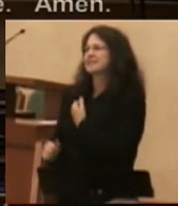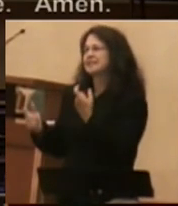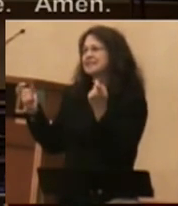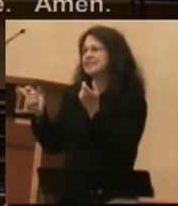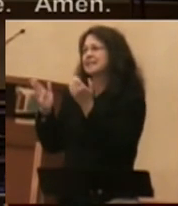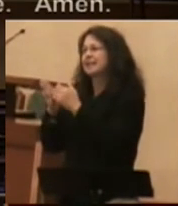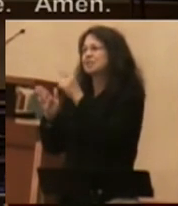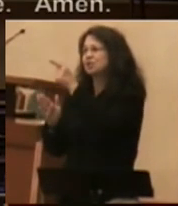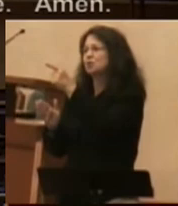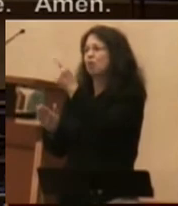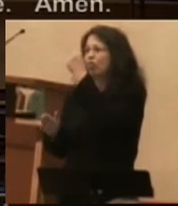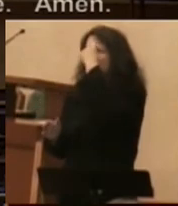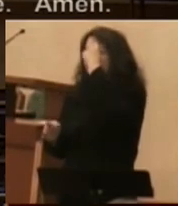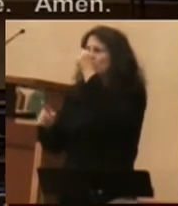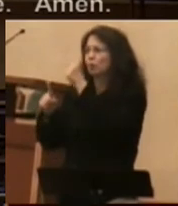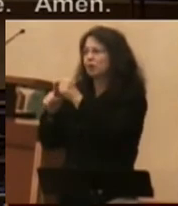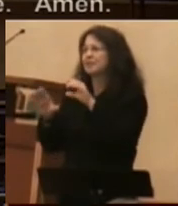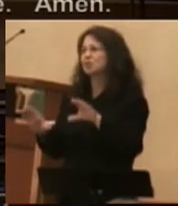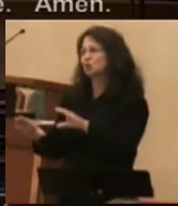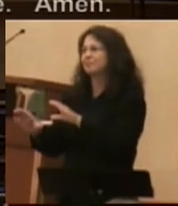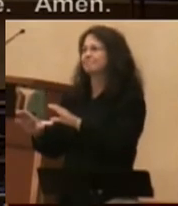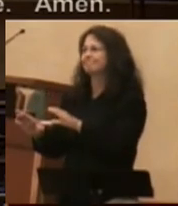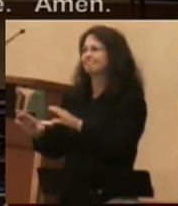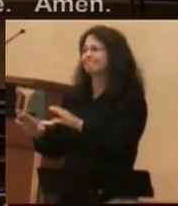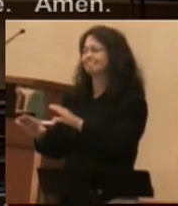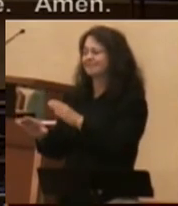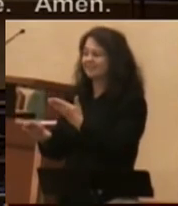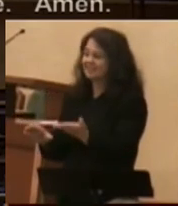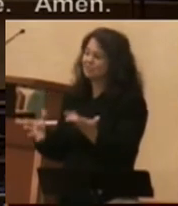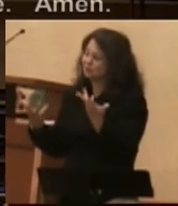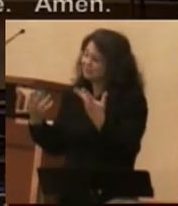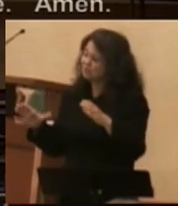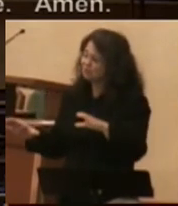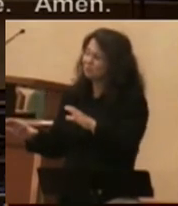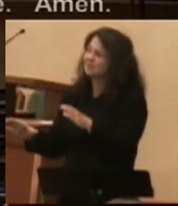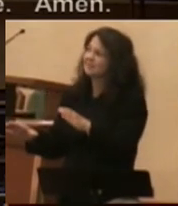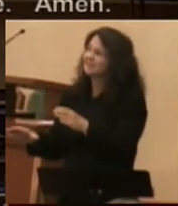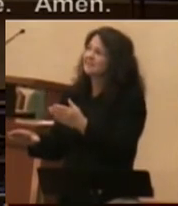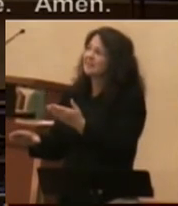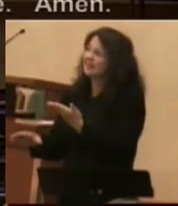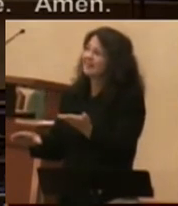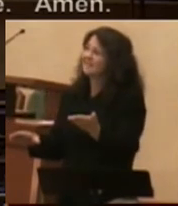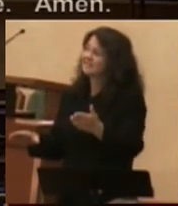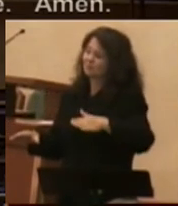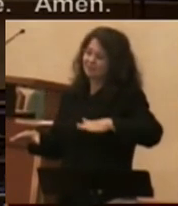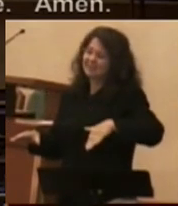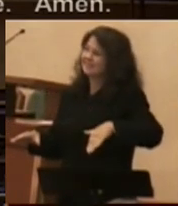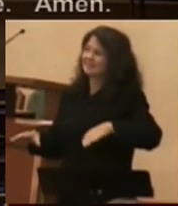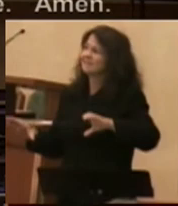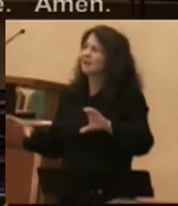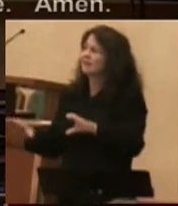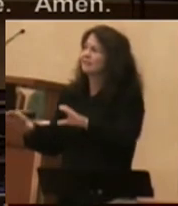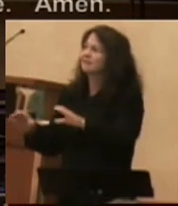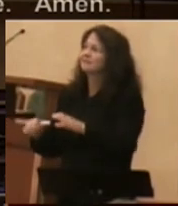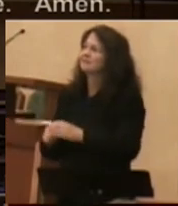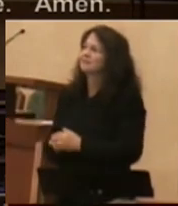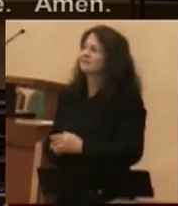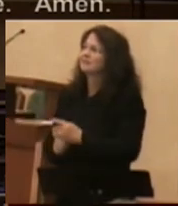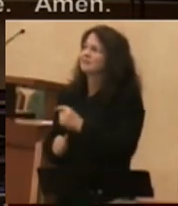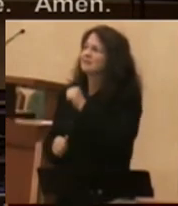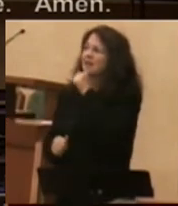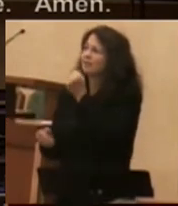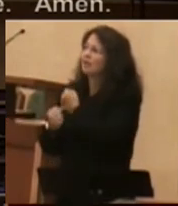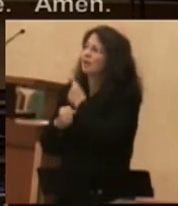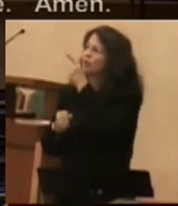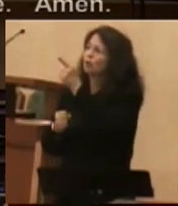sinned against you in thought, word, and deed, by what we have done and by what we have left undone. We have